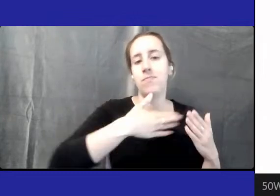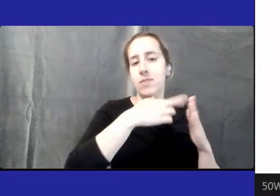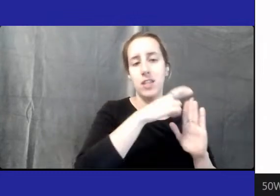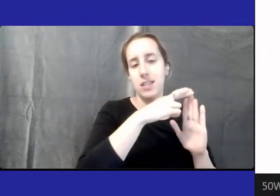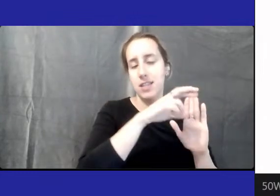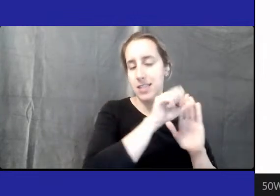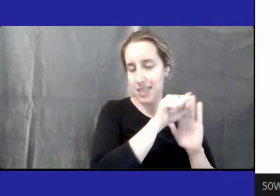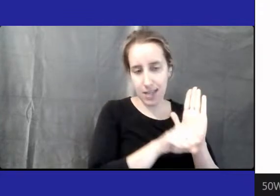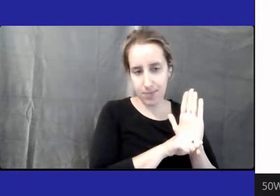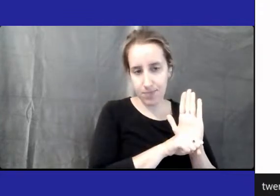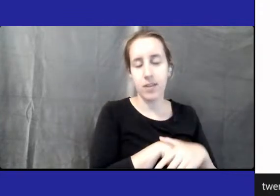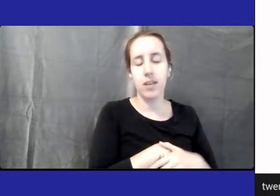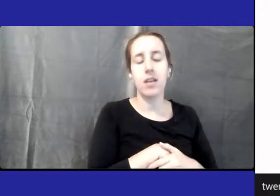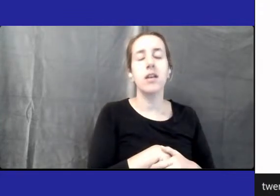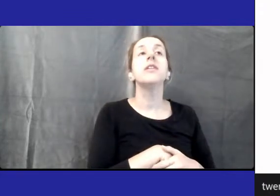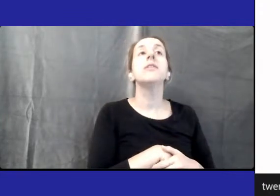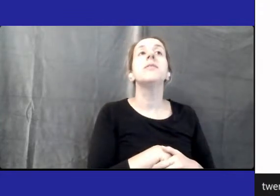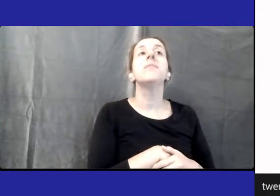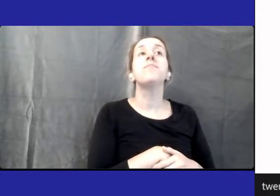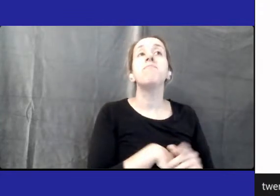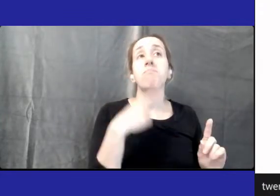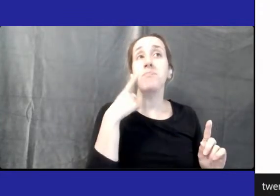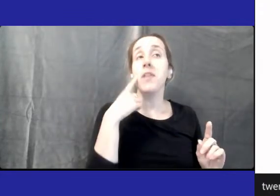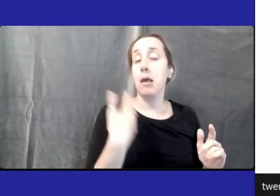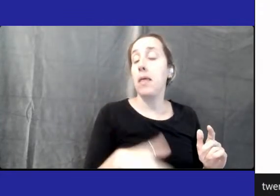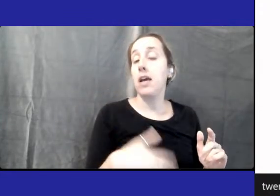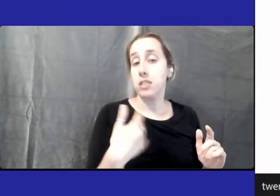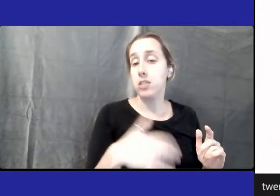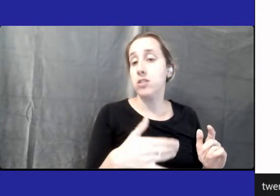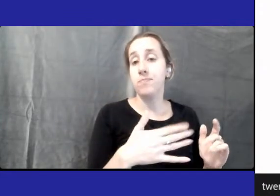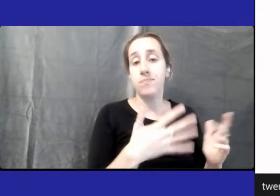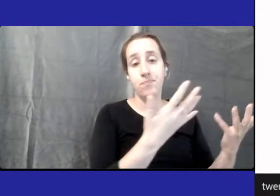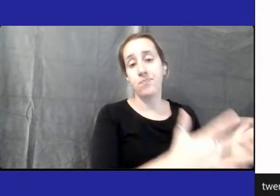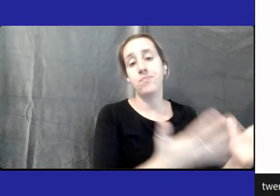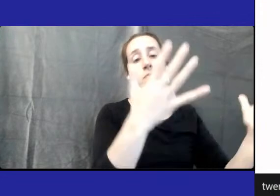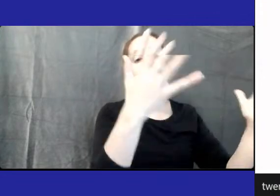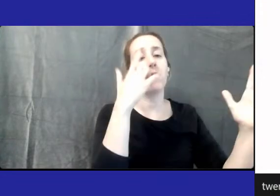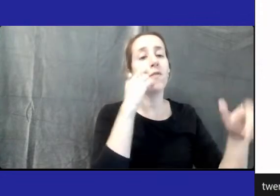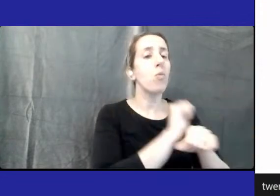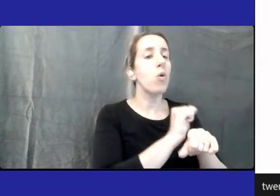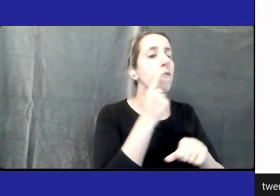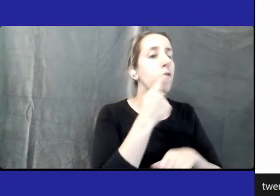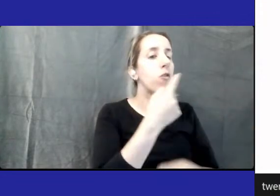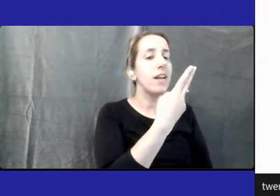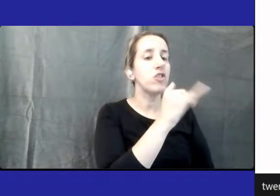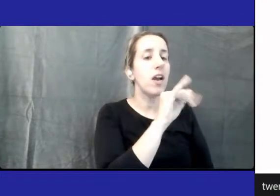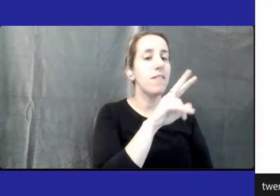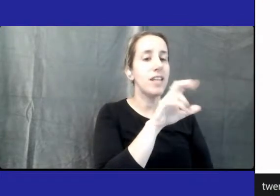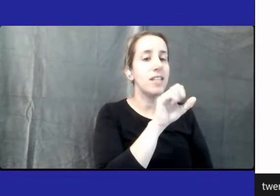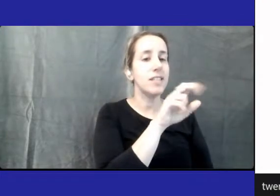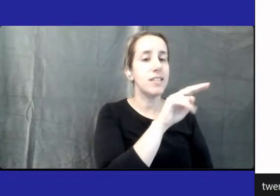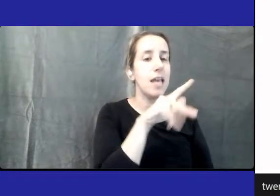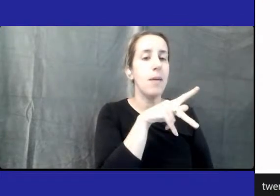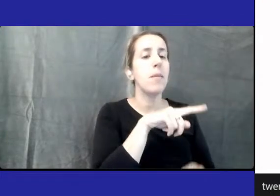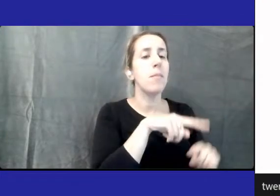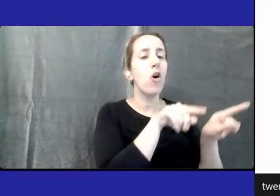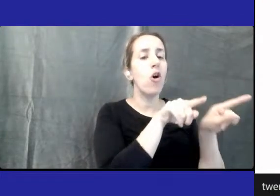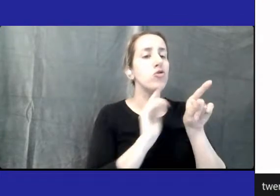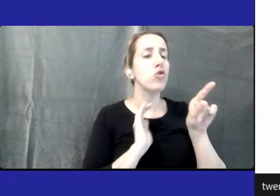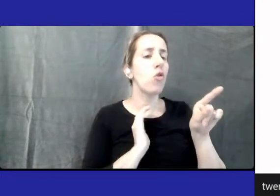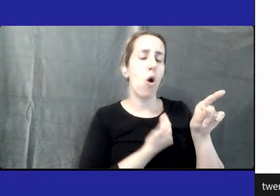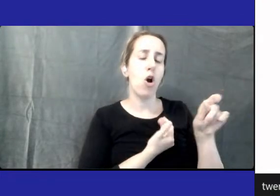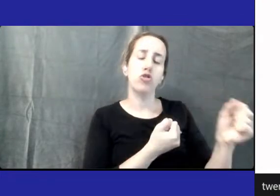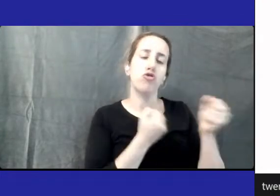I think it's a testament to the work of the HIV SNP, but also our strong collaboration with